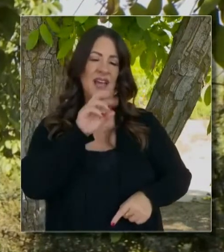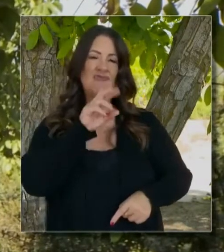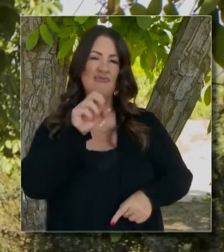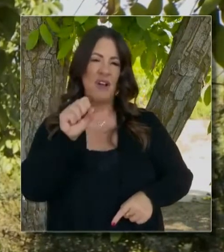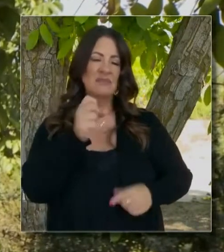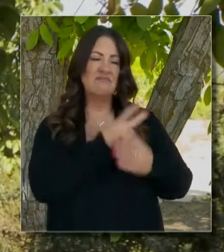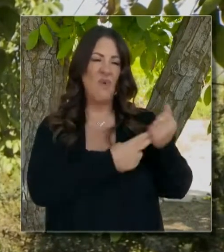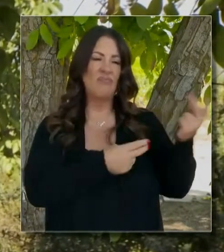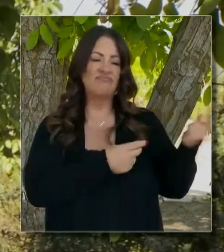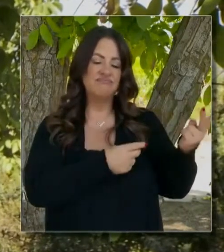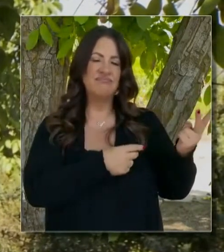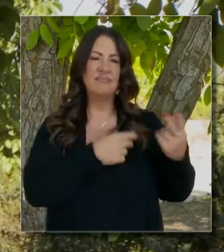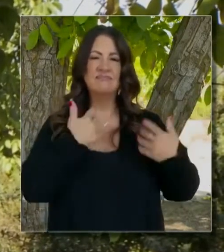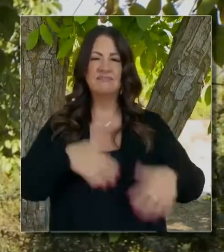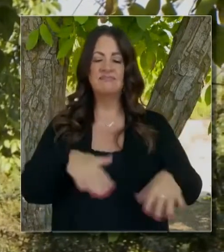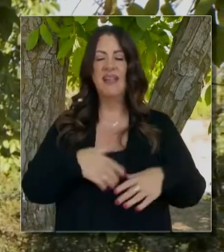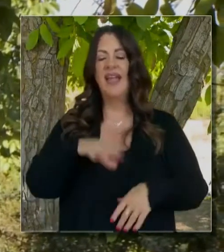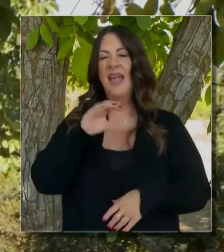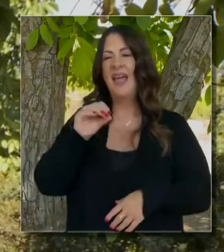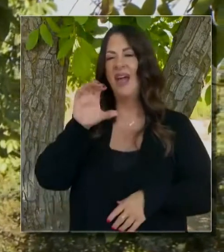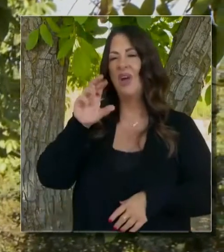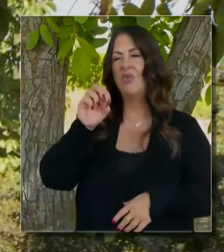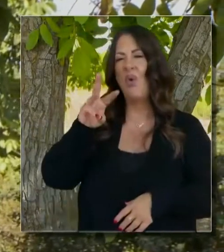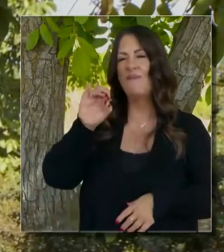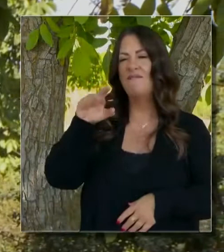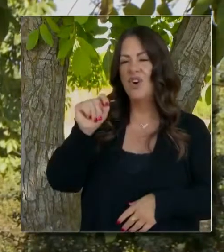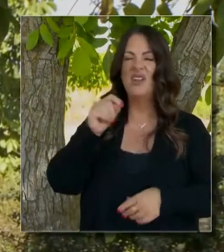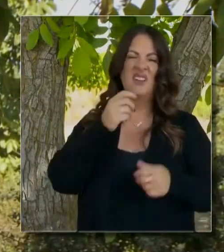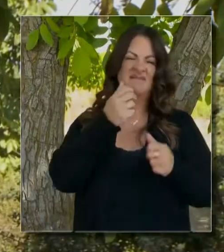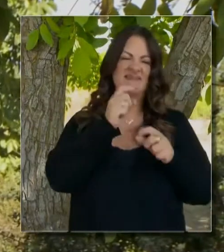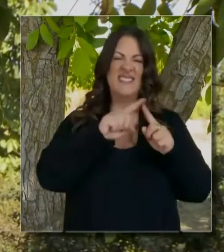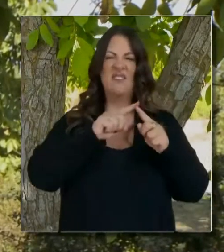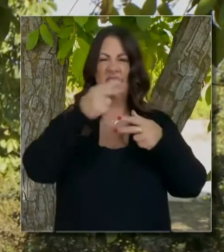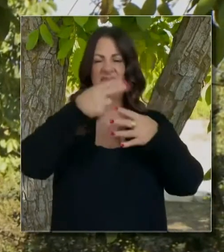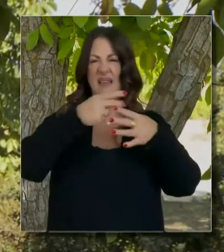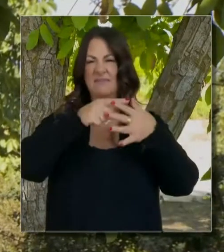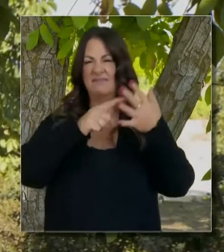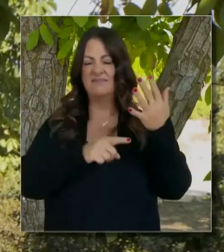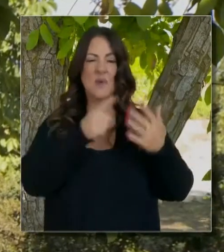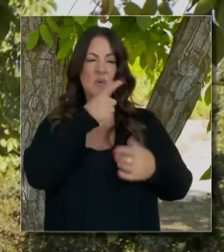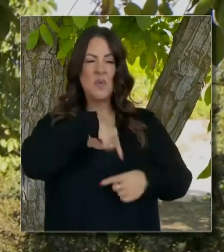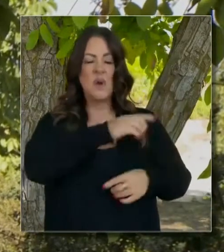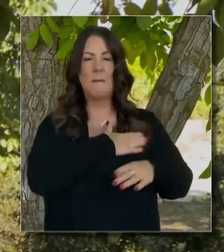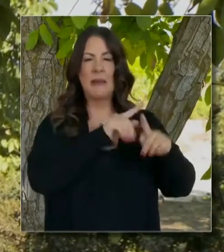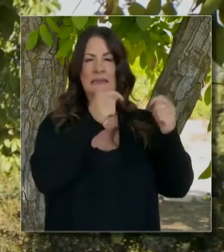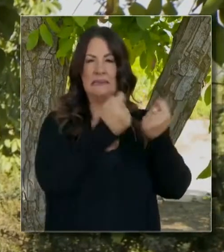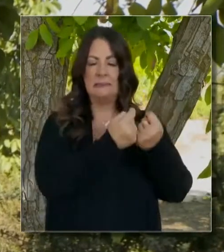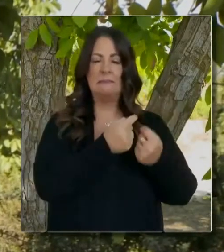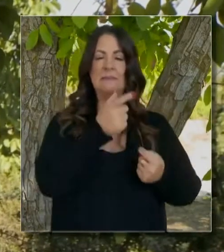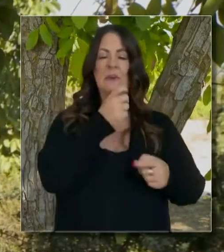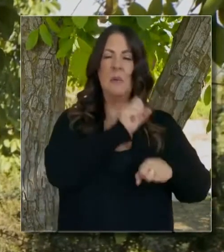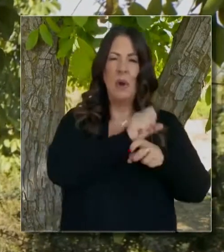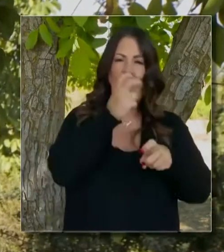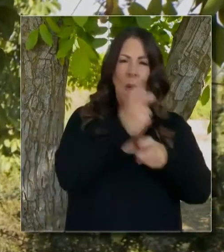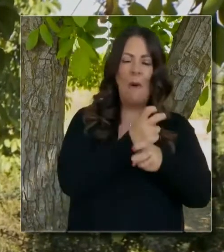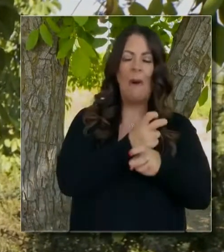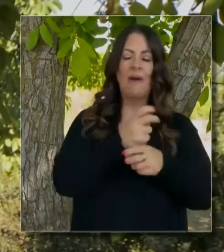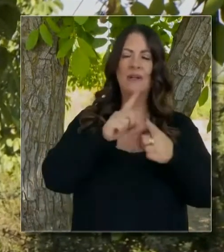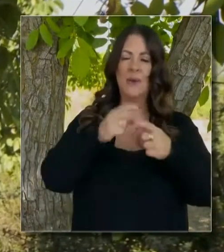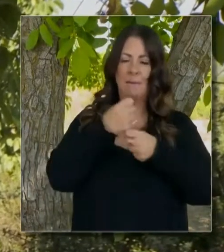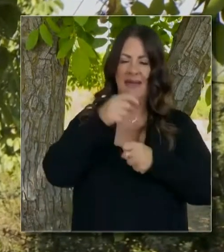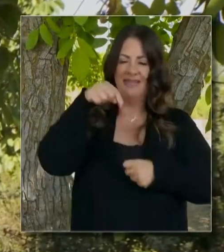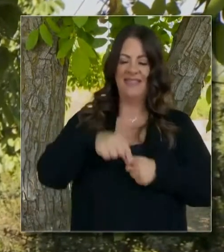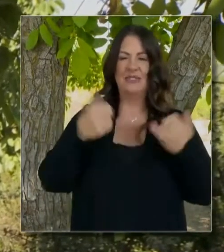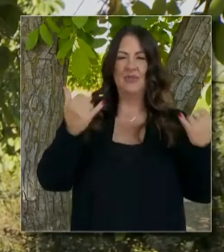I mentioned Wade Crowfoot, and other members of our team that also worked hard to bring this executive order